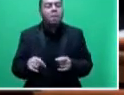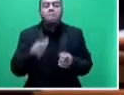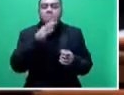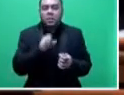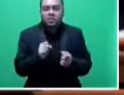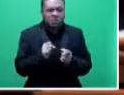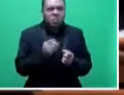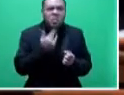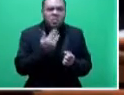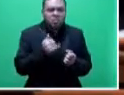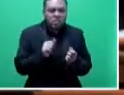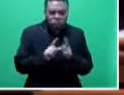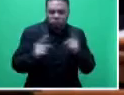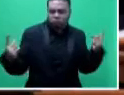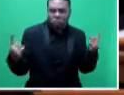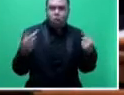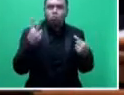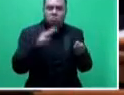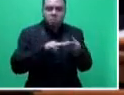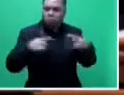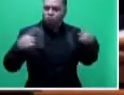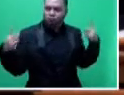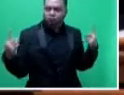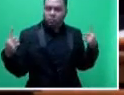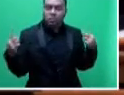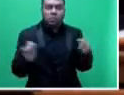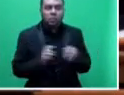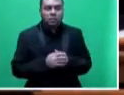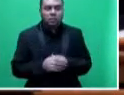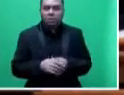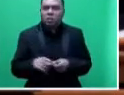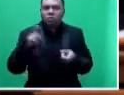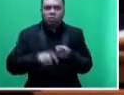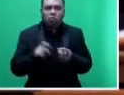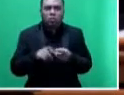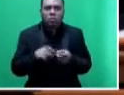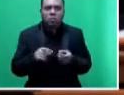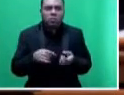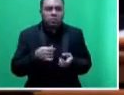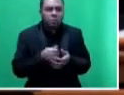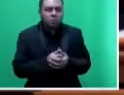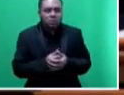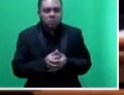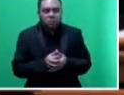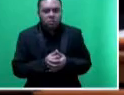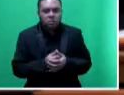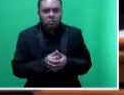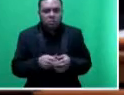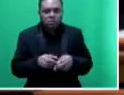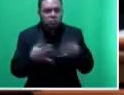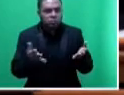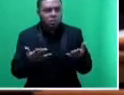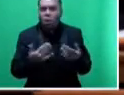meters. Save water and electricity. Just because your government provides it at a cheap rate does not mean you should waste it. Your government, or our government, is